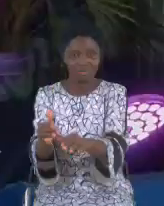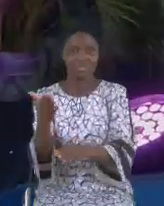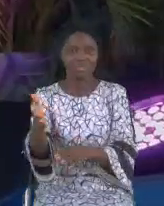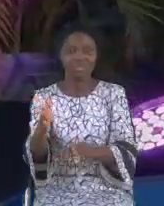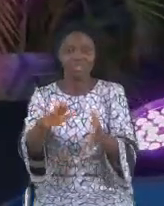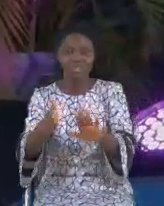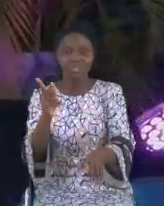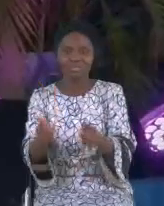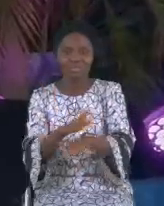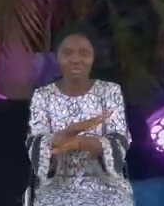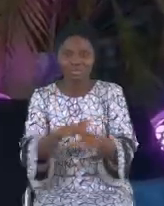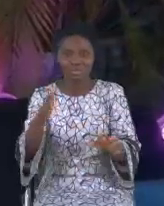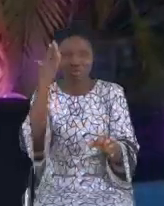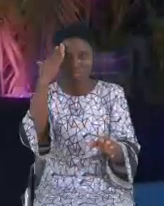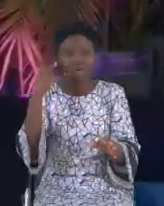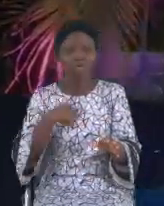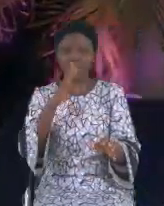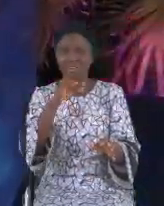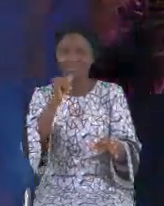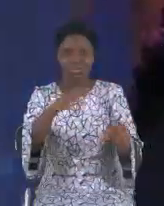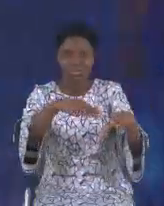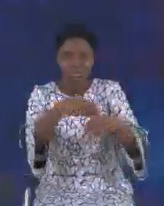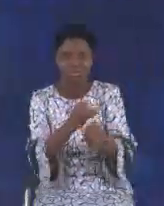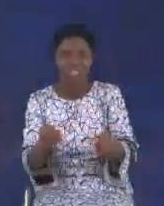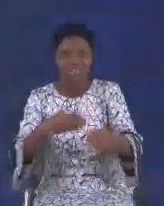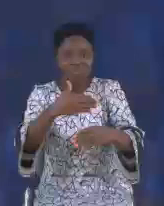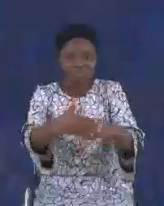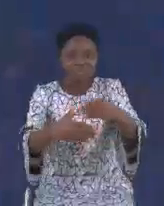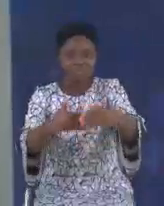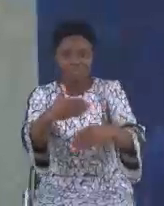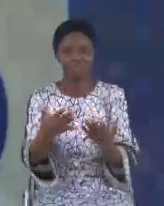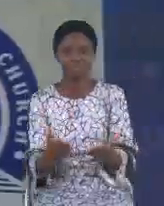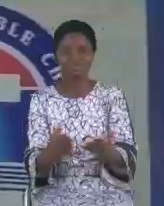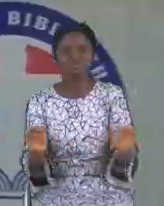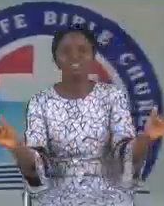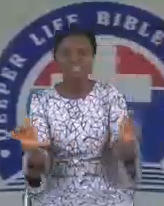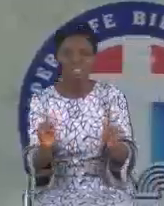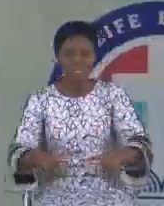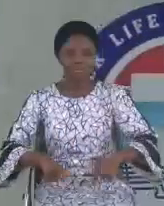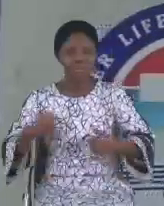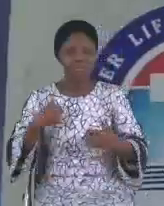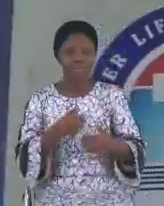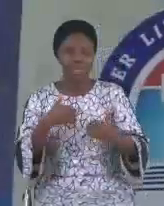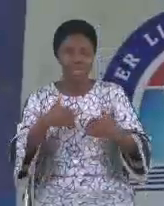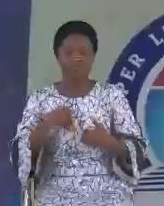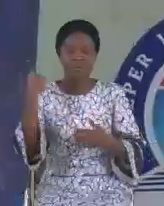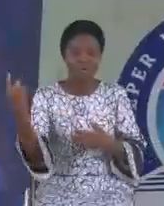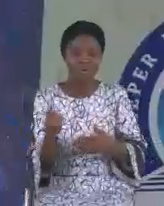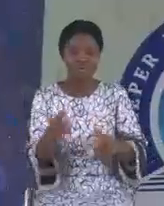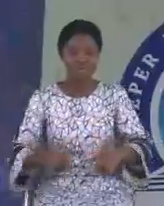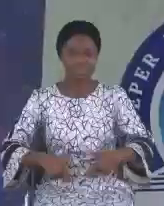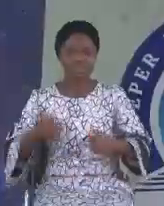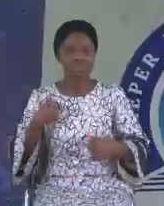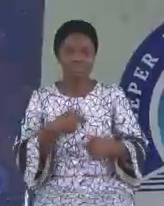not moving, we're not making progress. The same life we have always lived, we live that life